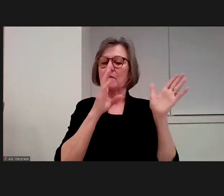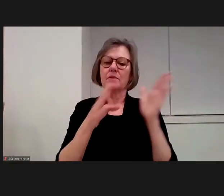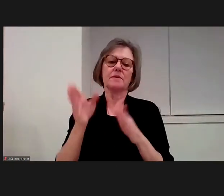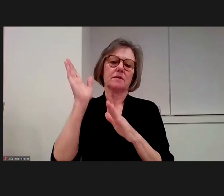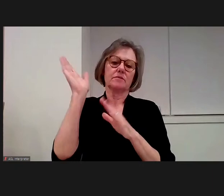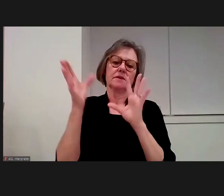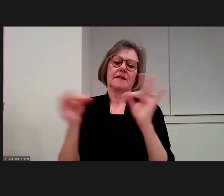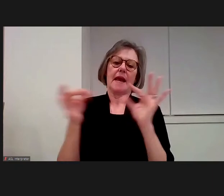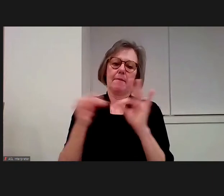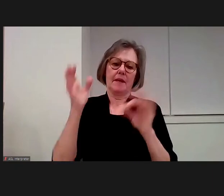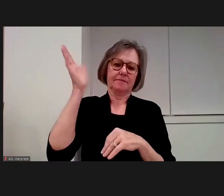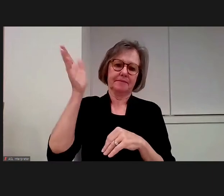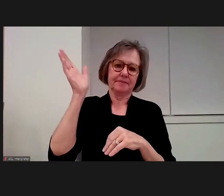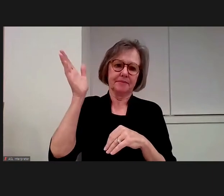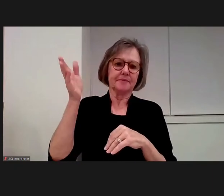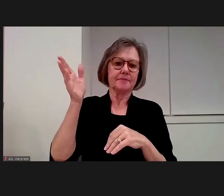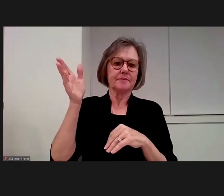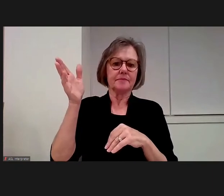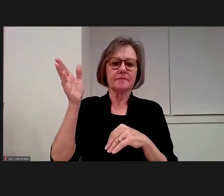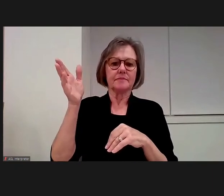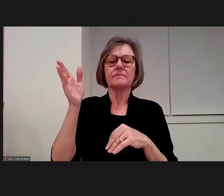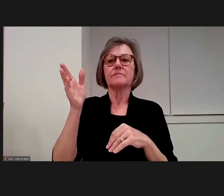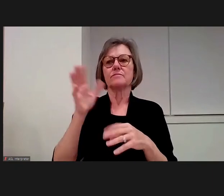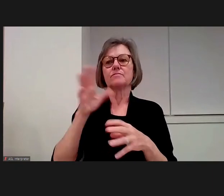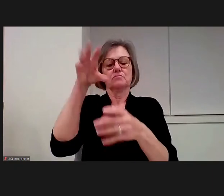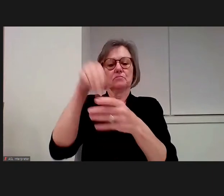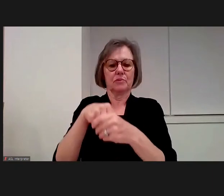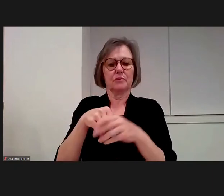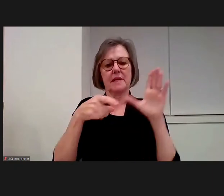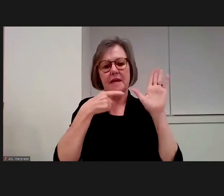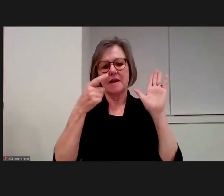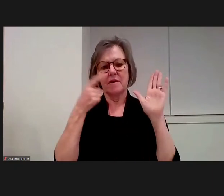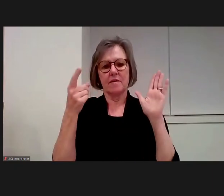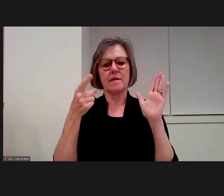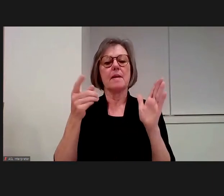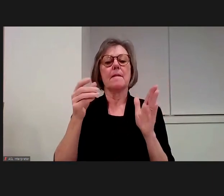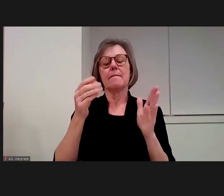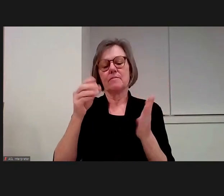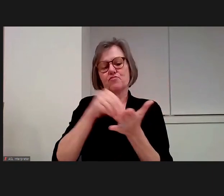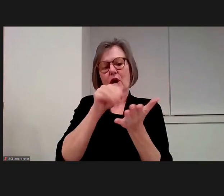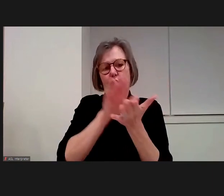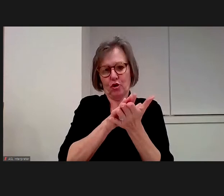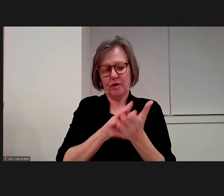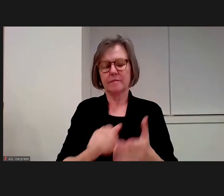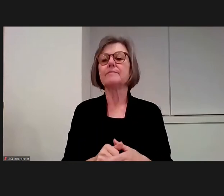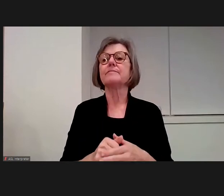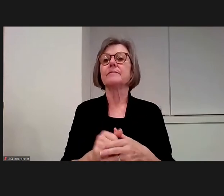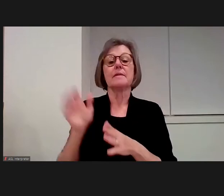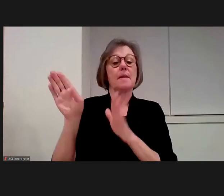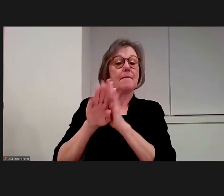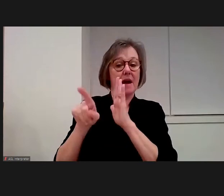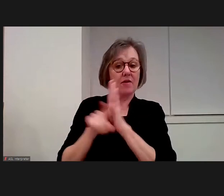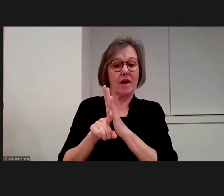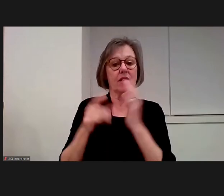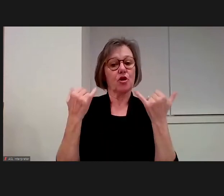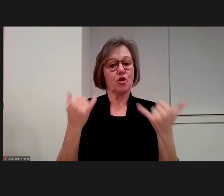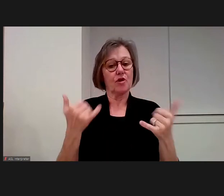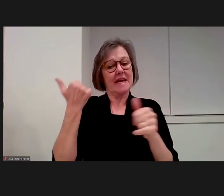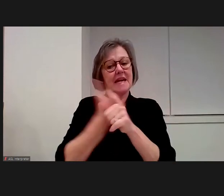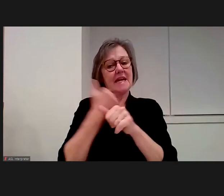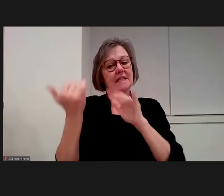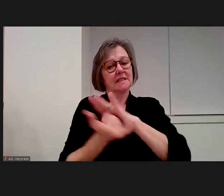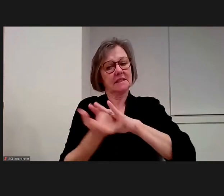statement which will become part of this hearing's public record. As background, currently each